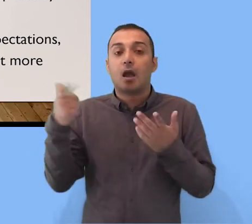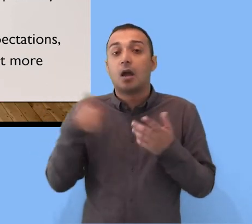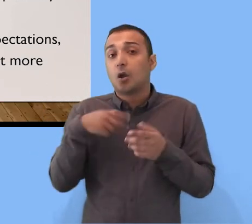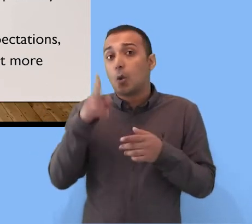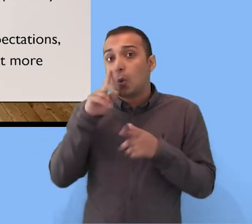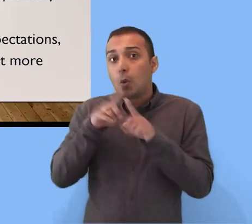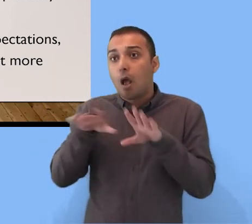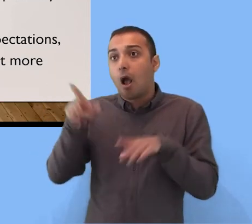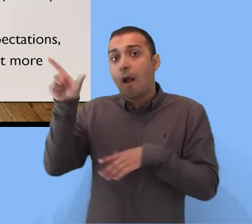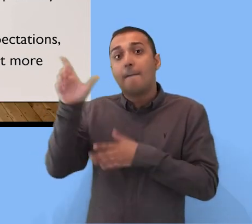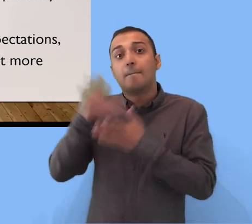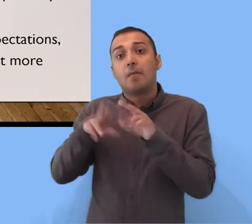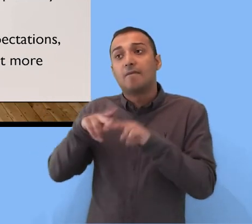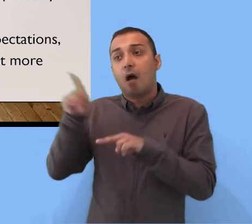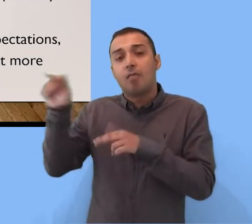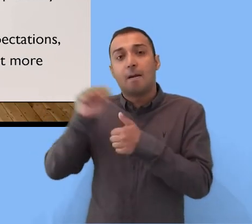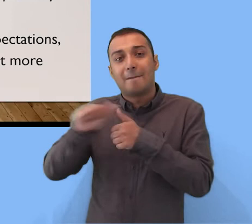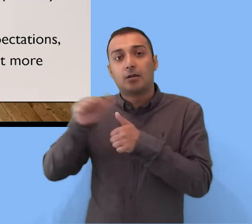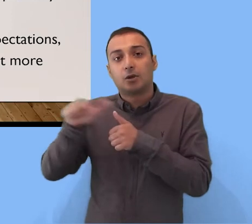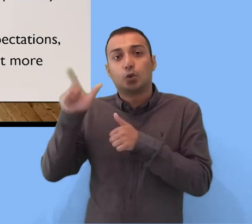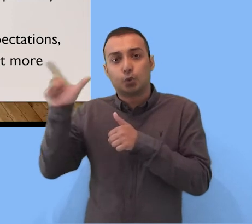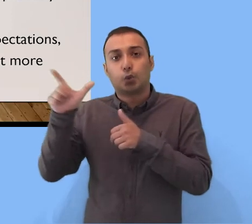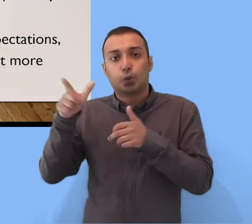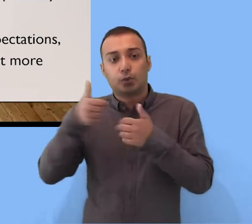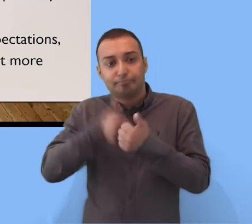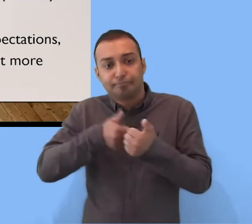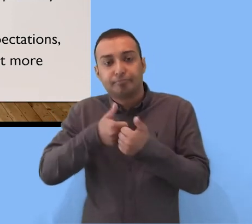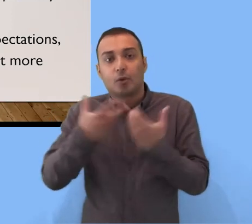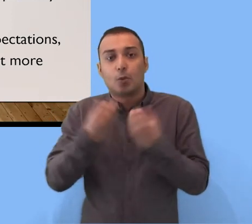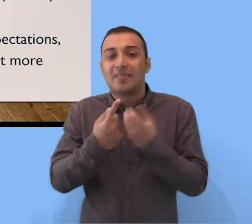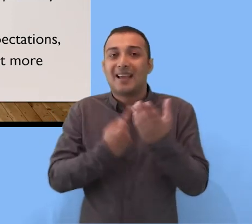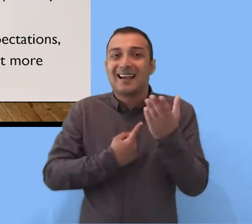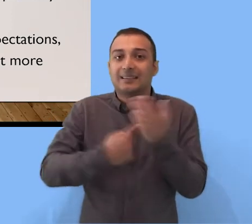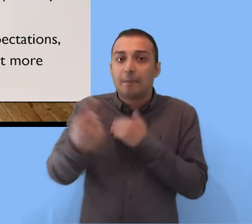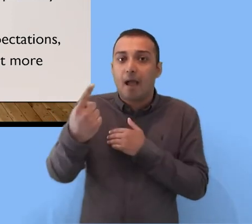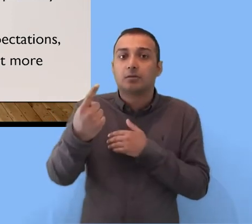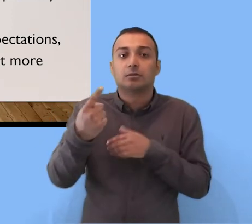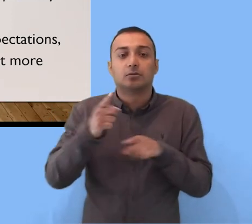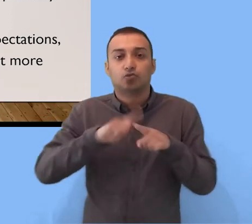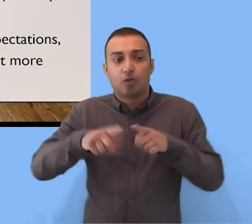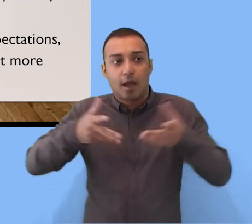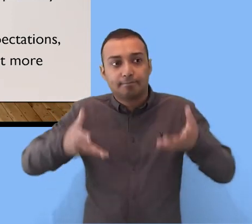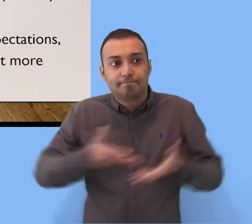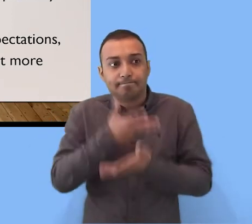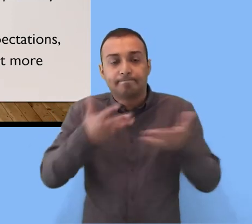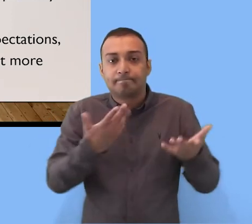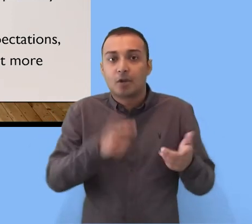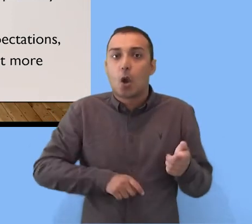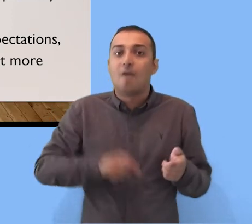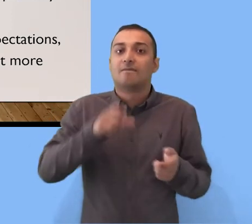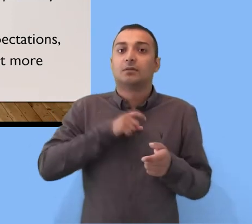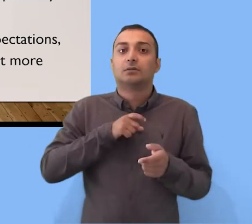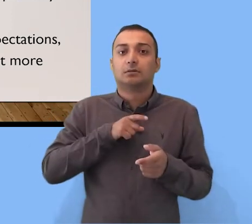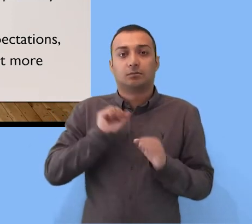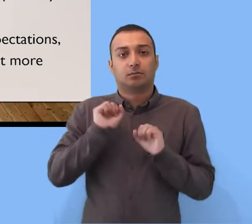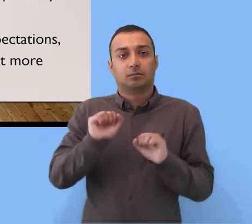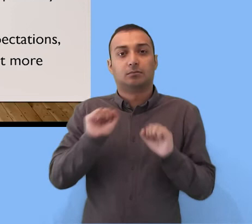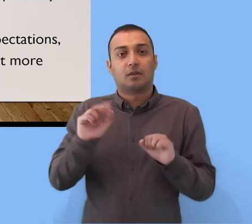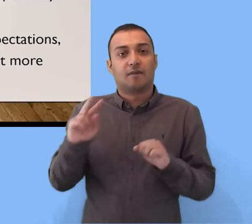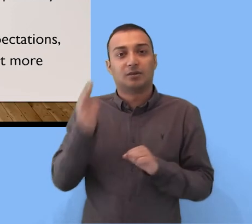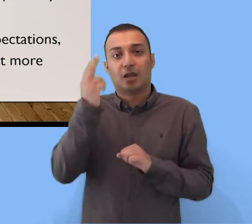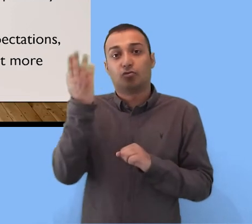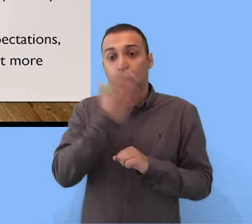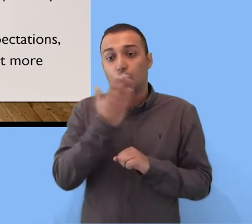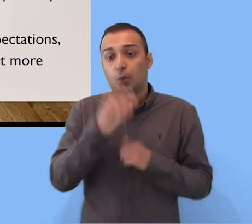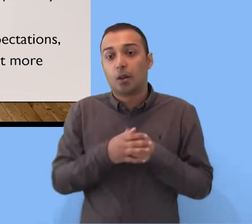like independence and building up self-esteem and self-belief. We know that reading with children in primary and